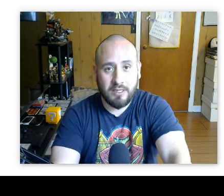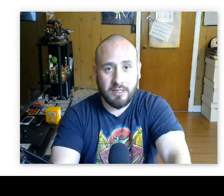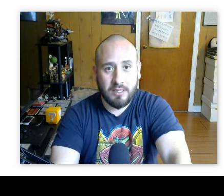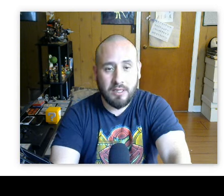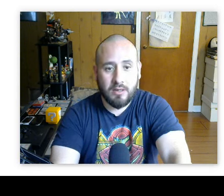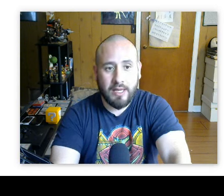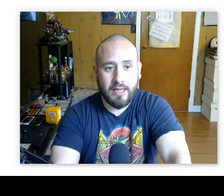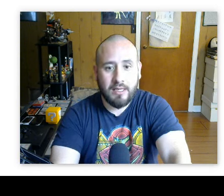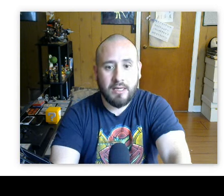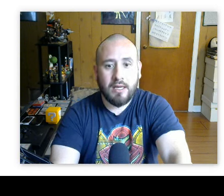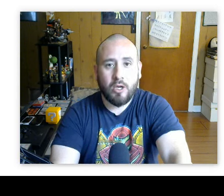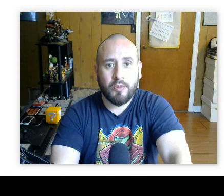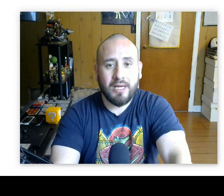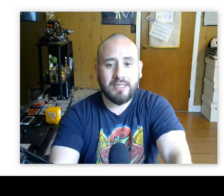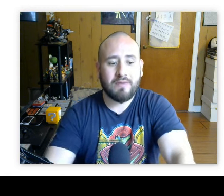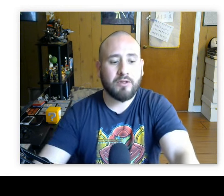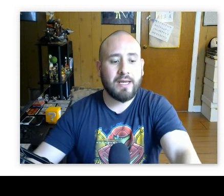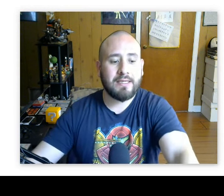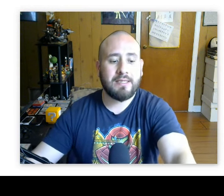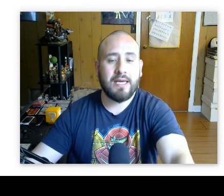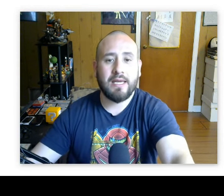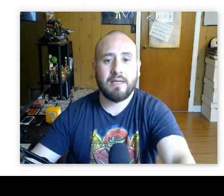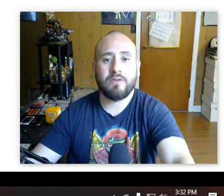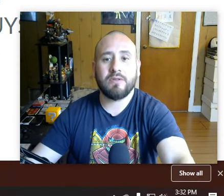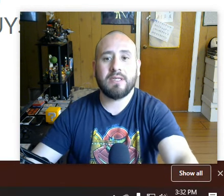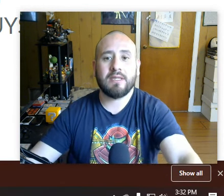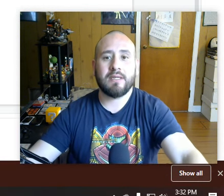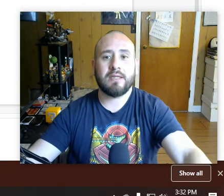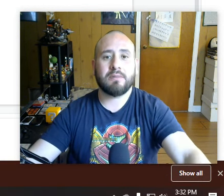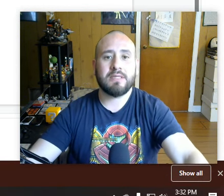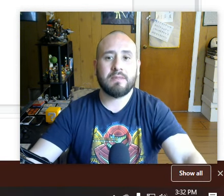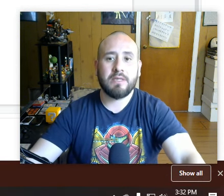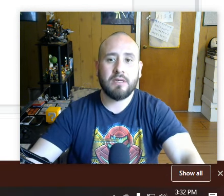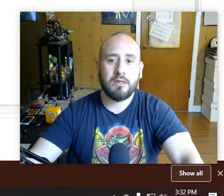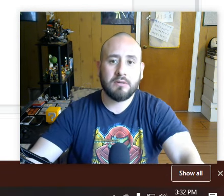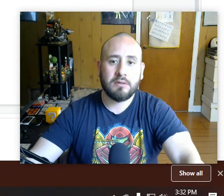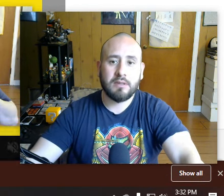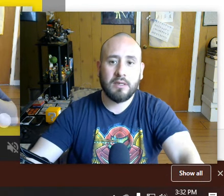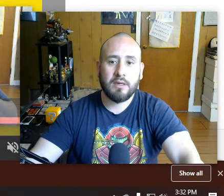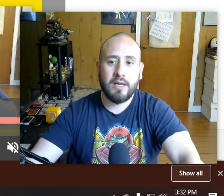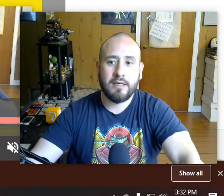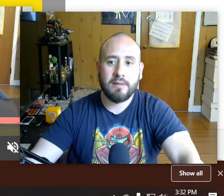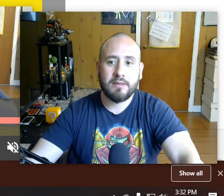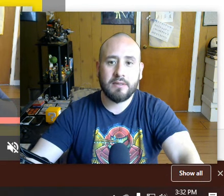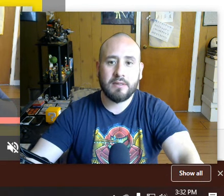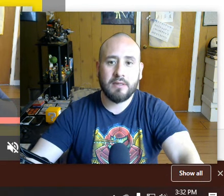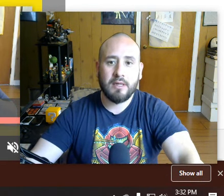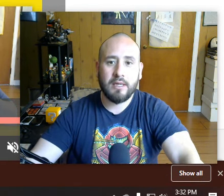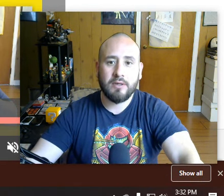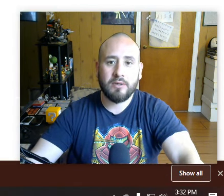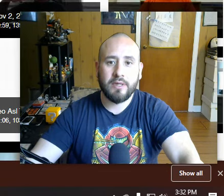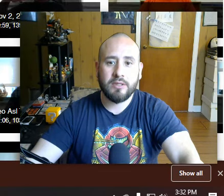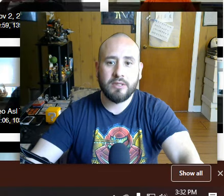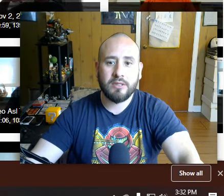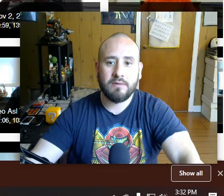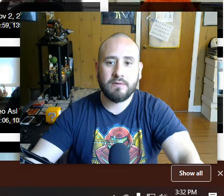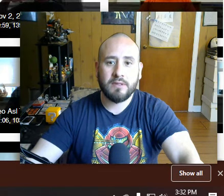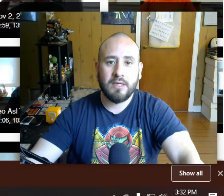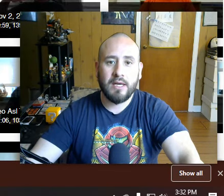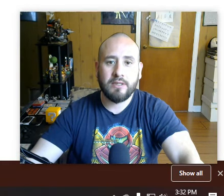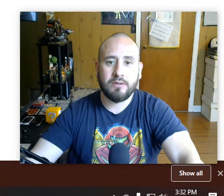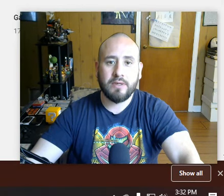Flipgrid, okay? I hope you guys have a great day. If you need anything, please let me know, all right? I don't know how to turn this